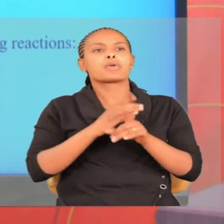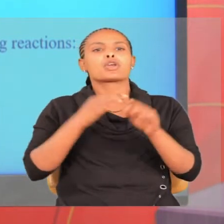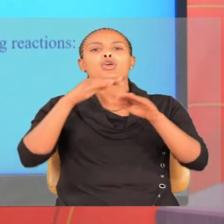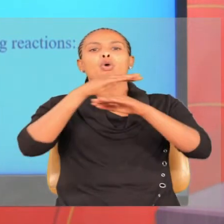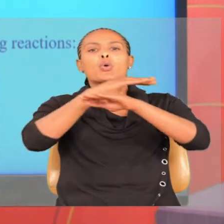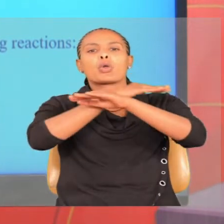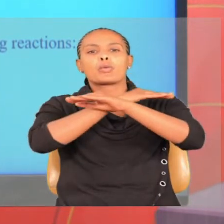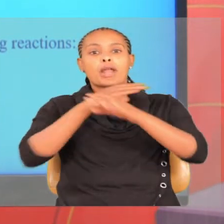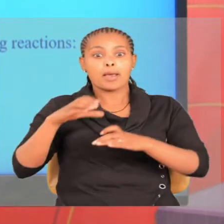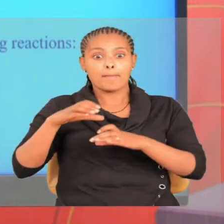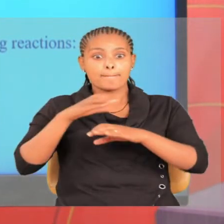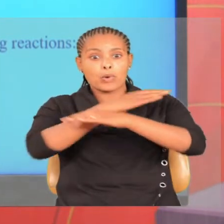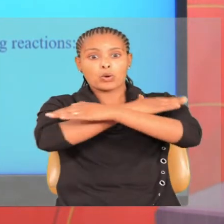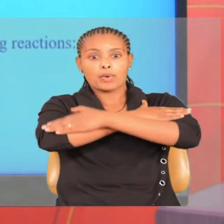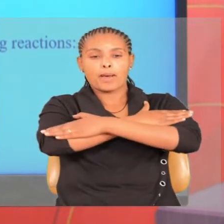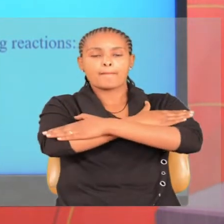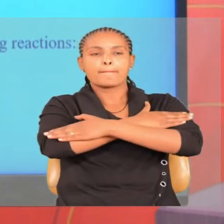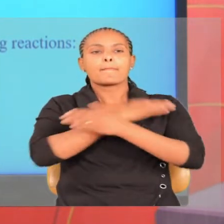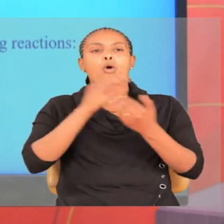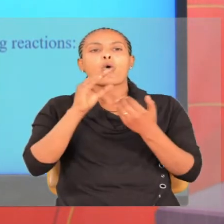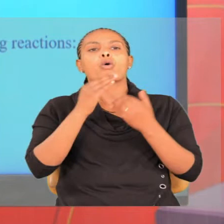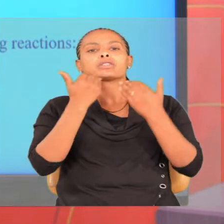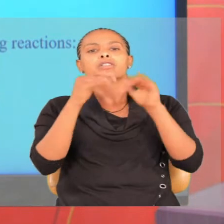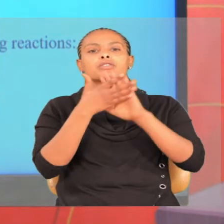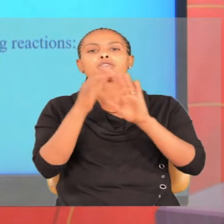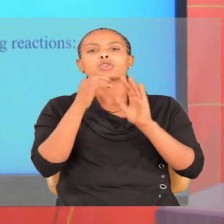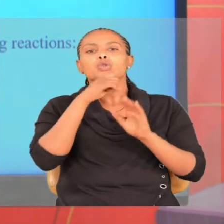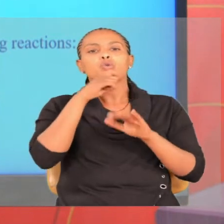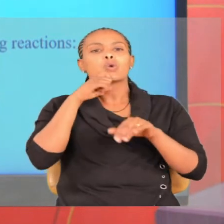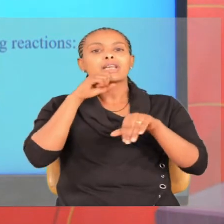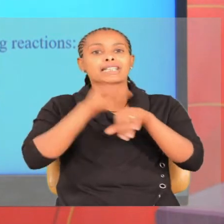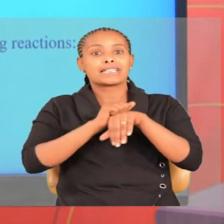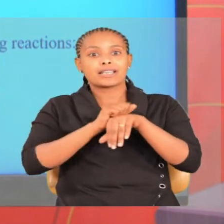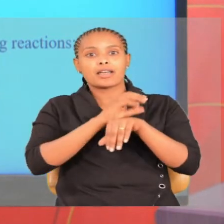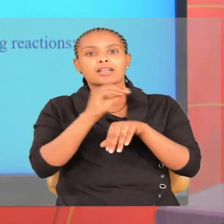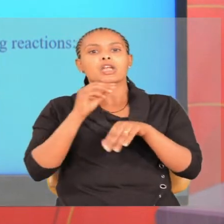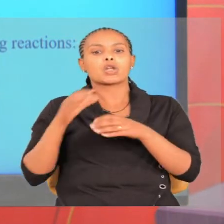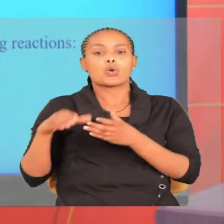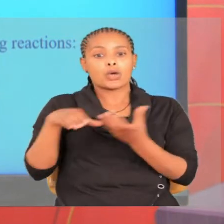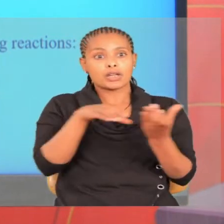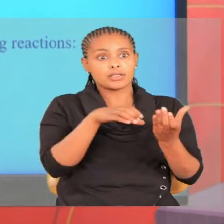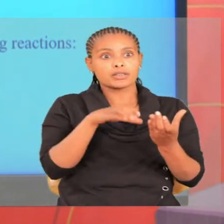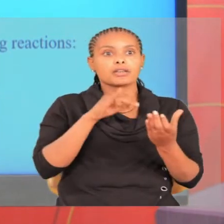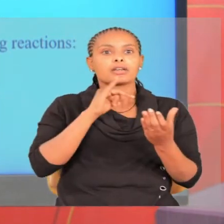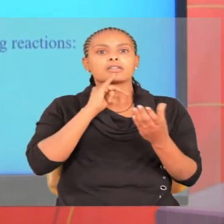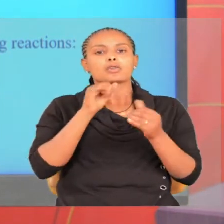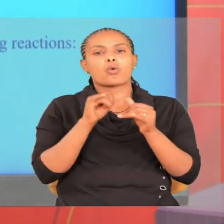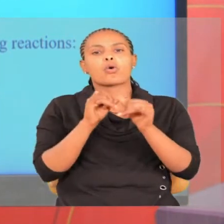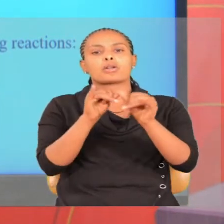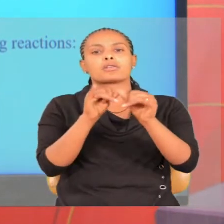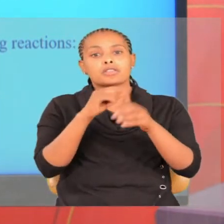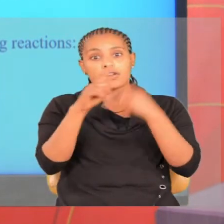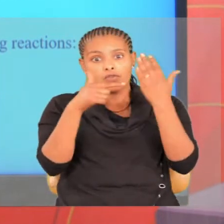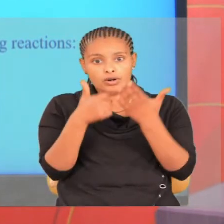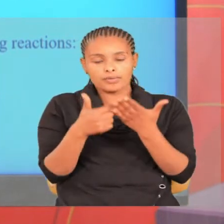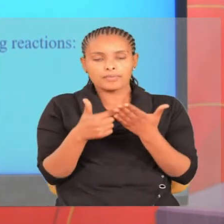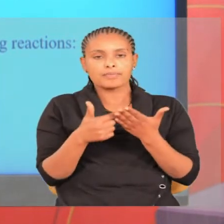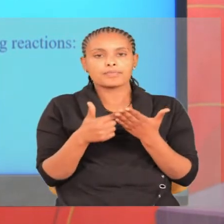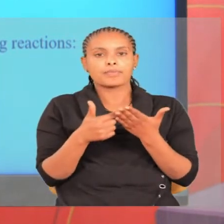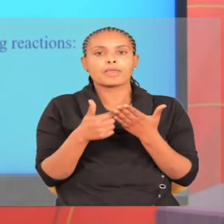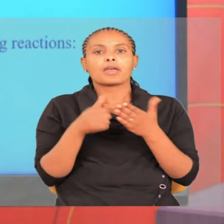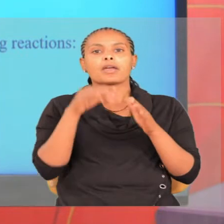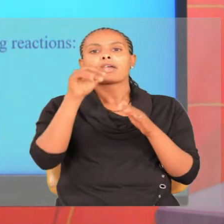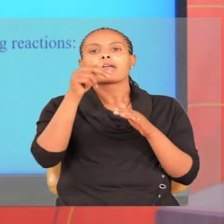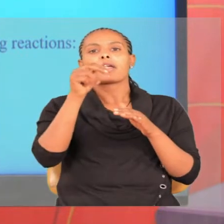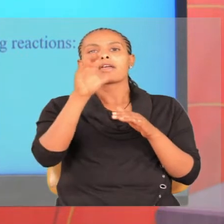constant expression because concentration of solids and liquids is constant. Therefore,